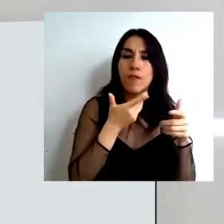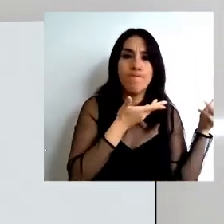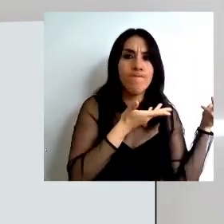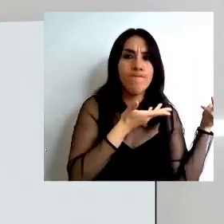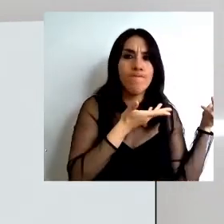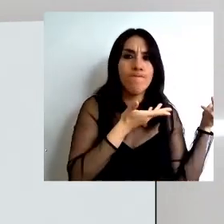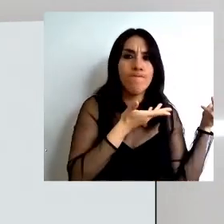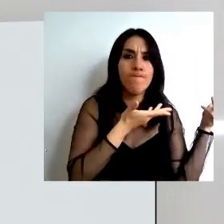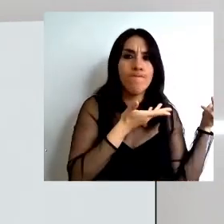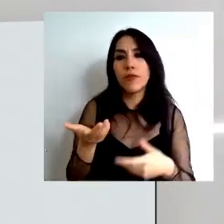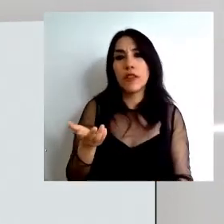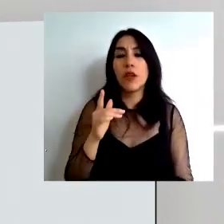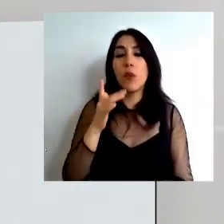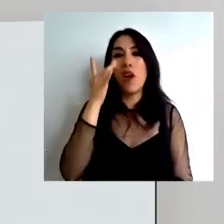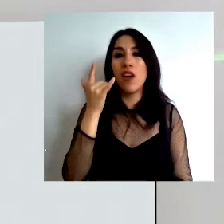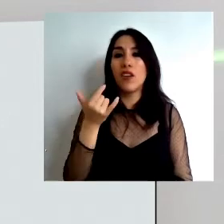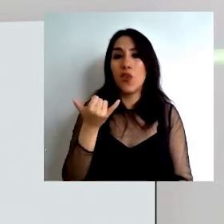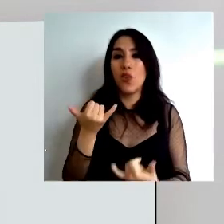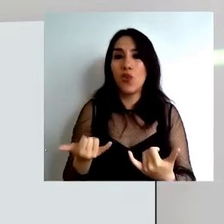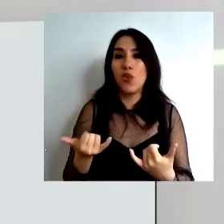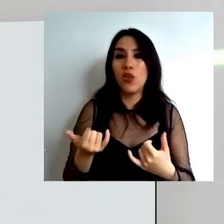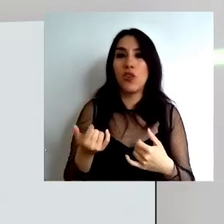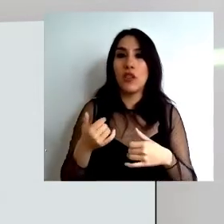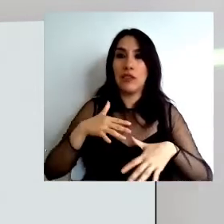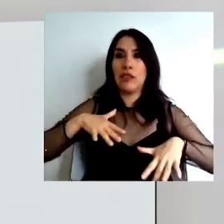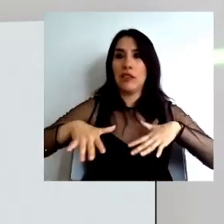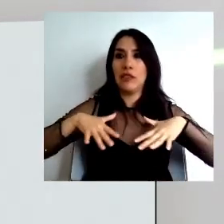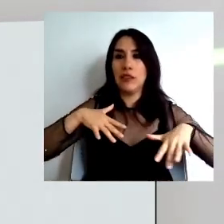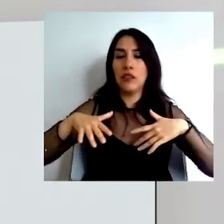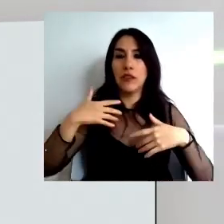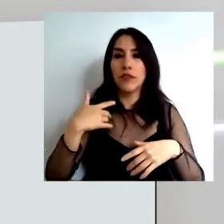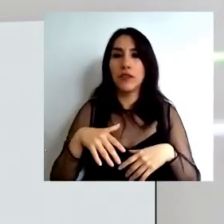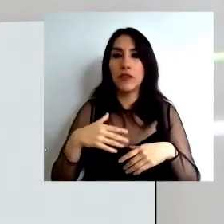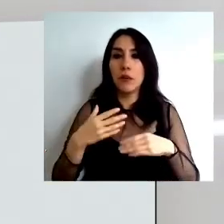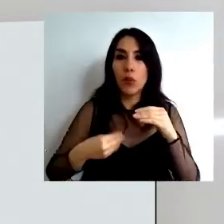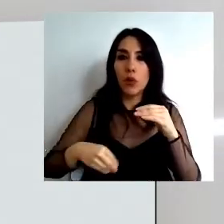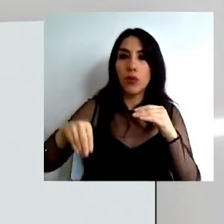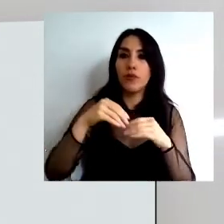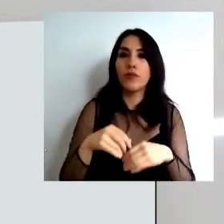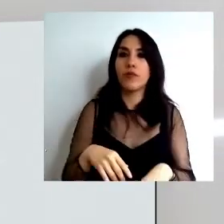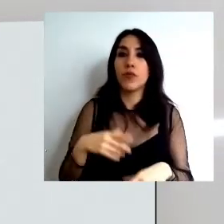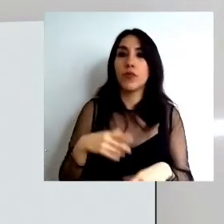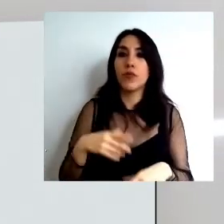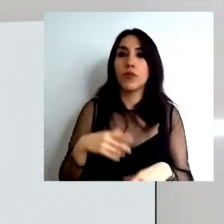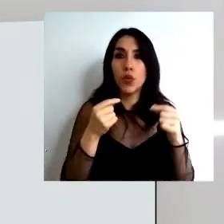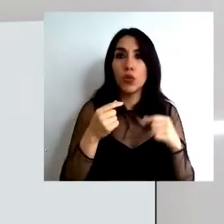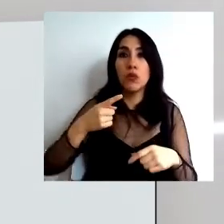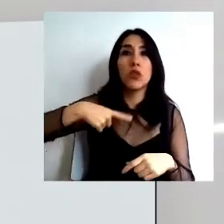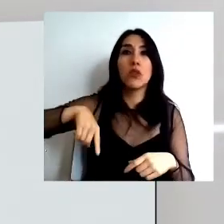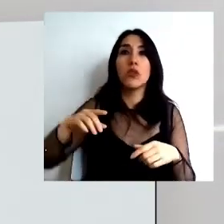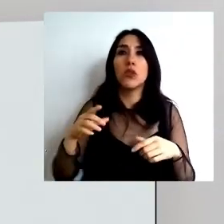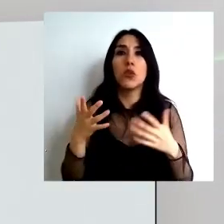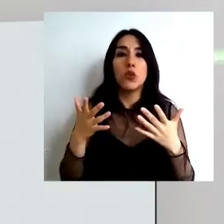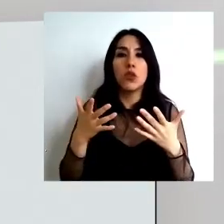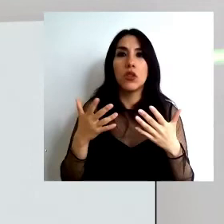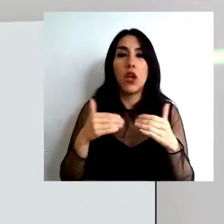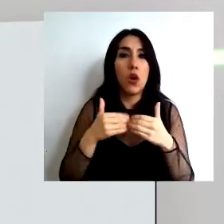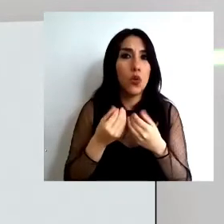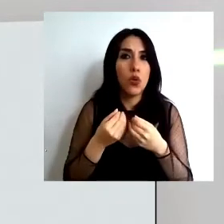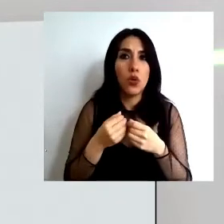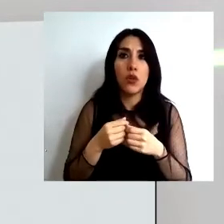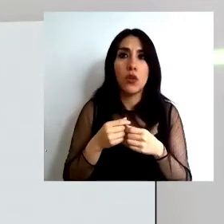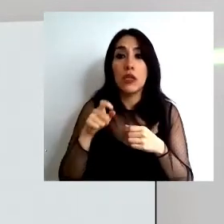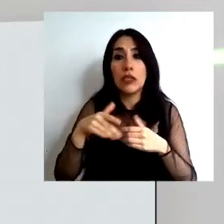we also tried to find out what are key indicators for our impact, where can we see